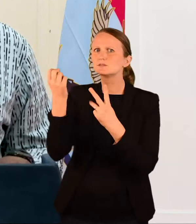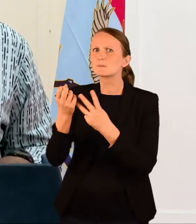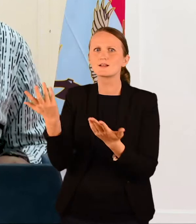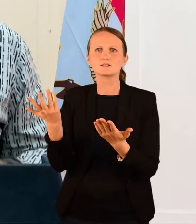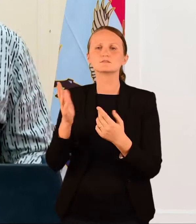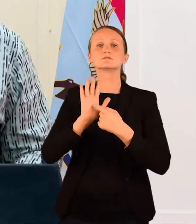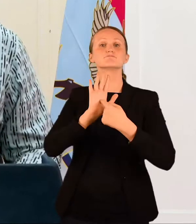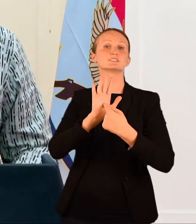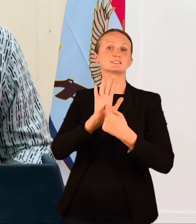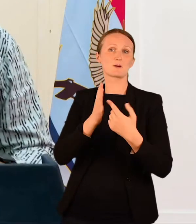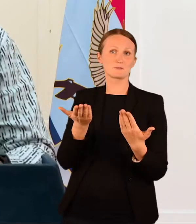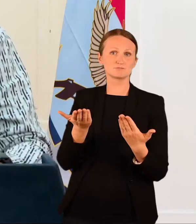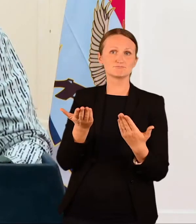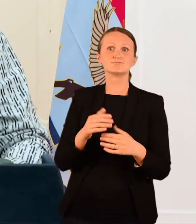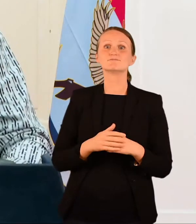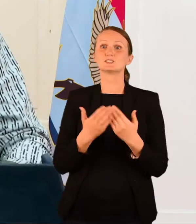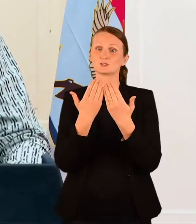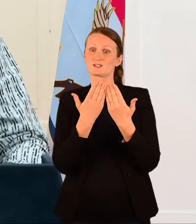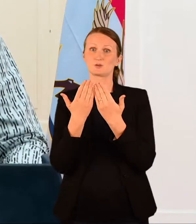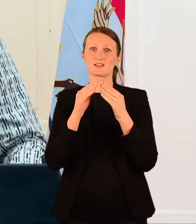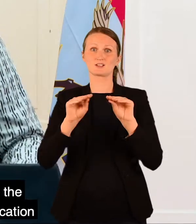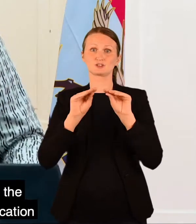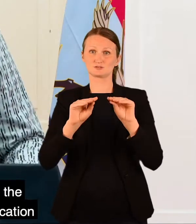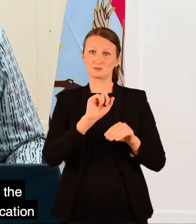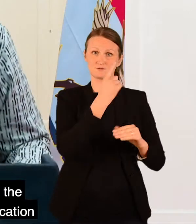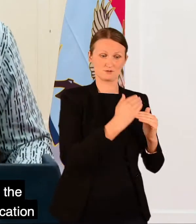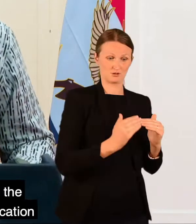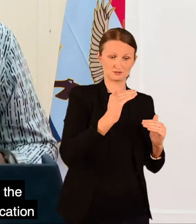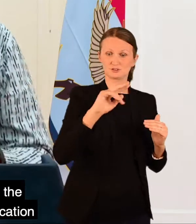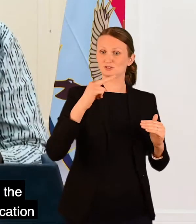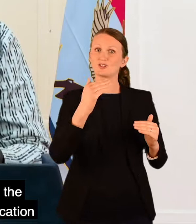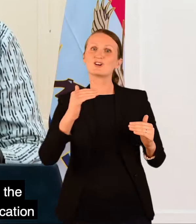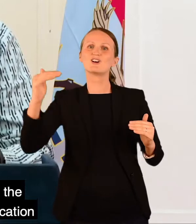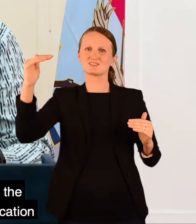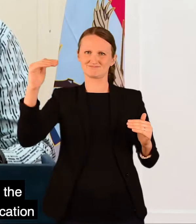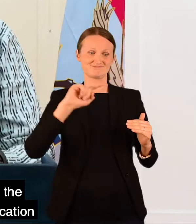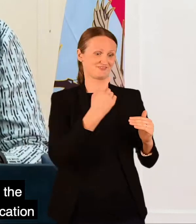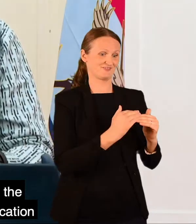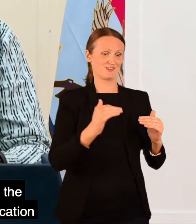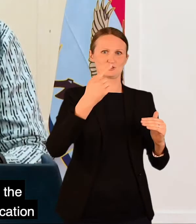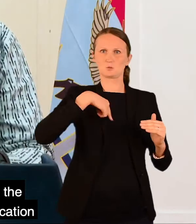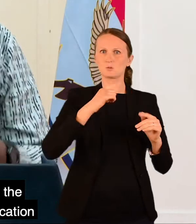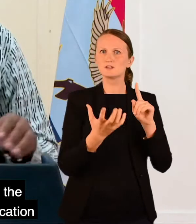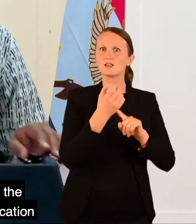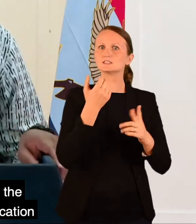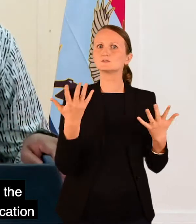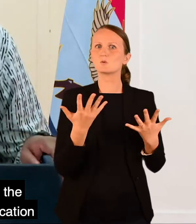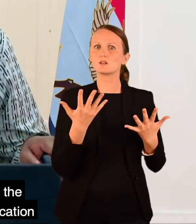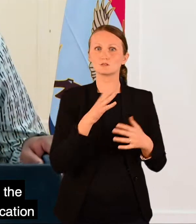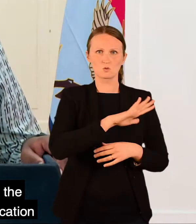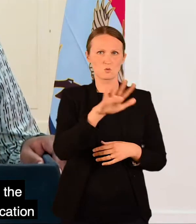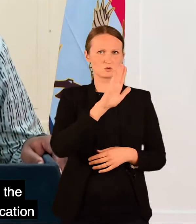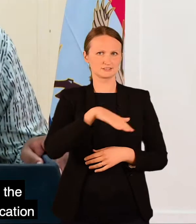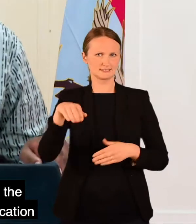in significant achievements. Notable of these achievements is the attainment of